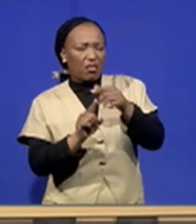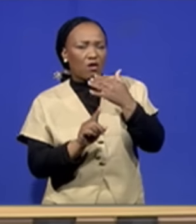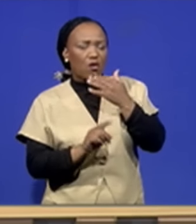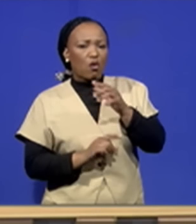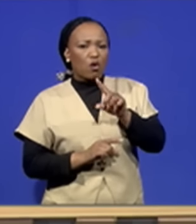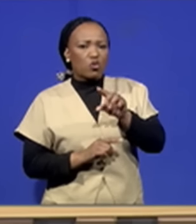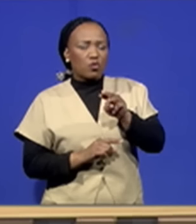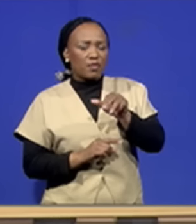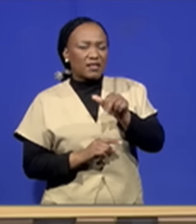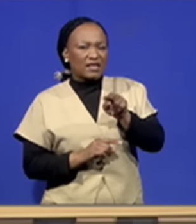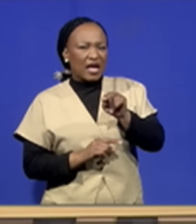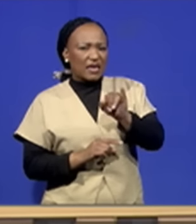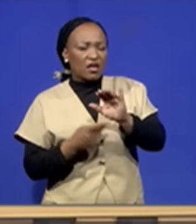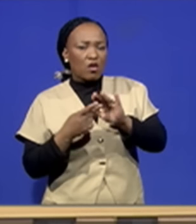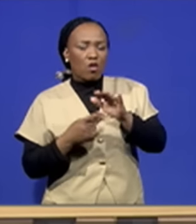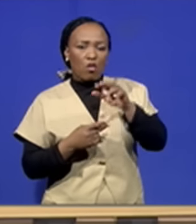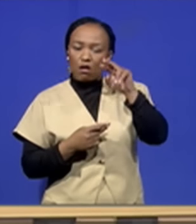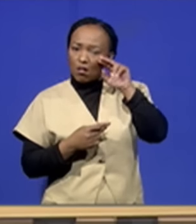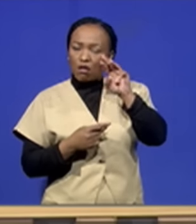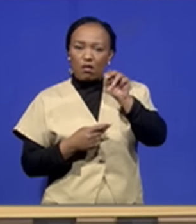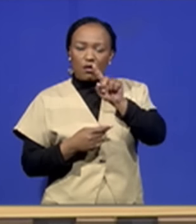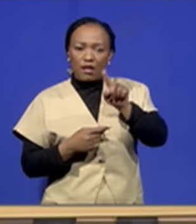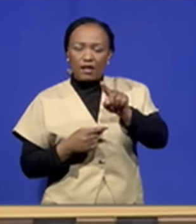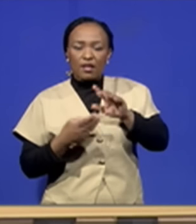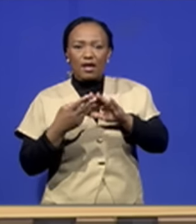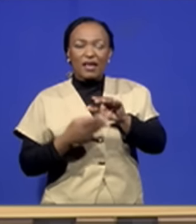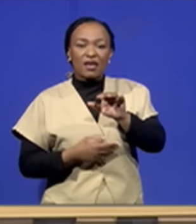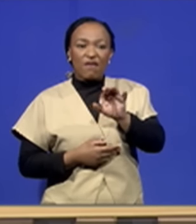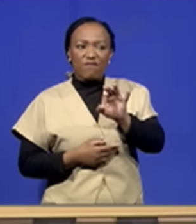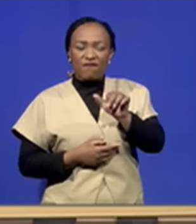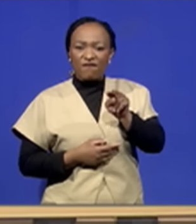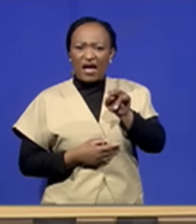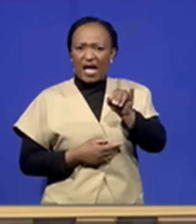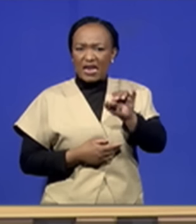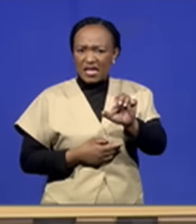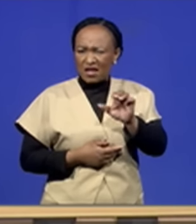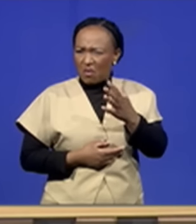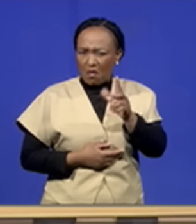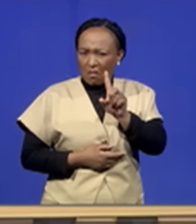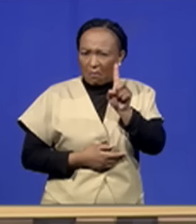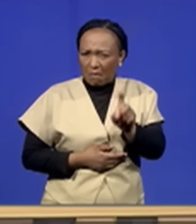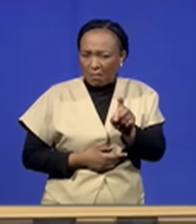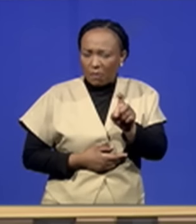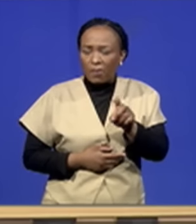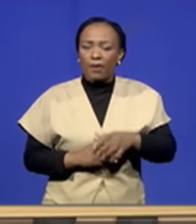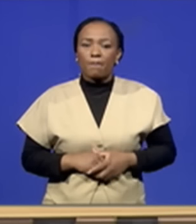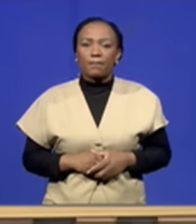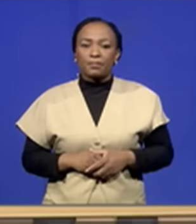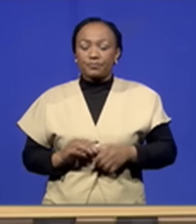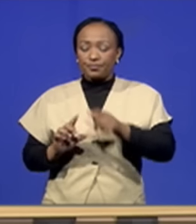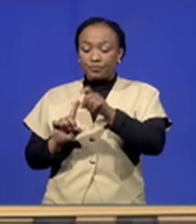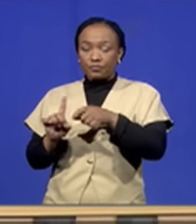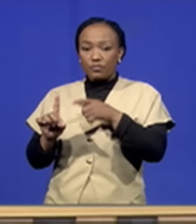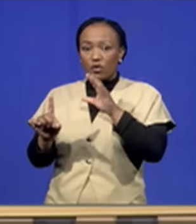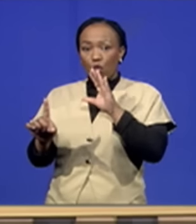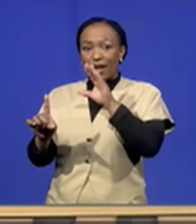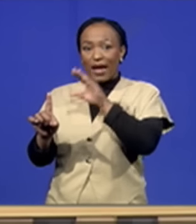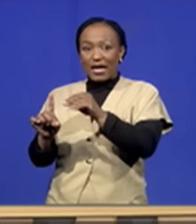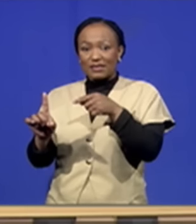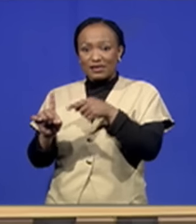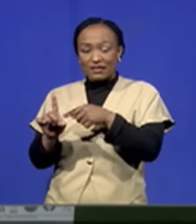Lieutenant General Nhlanhla Mkhwanazi ga mmogo le General Fali Masemola kana jang. Fa Johnson a budiwa o